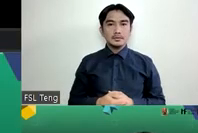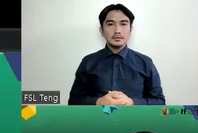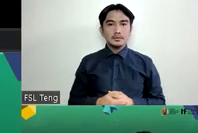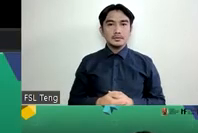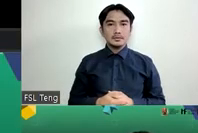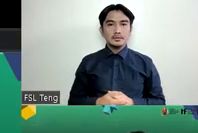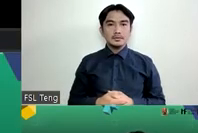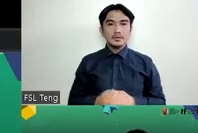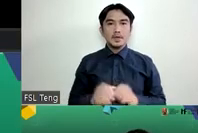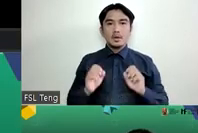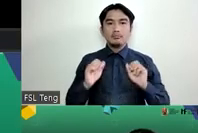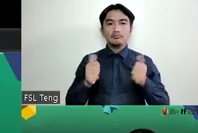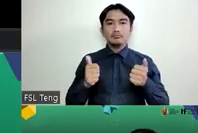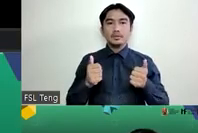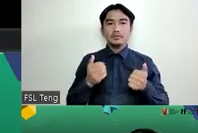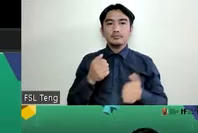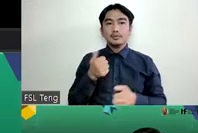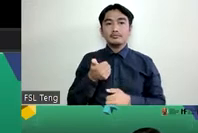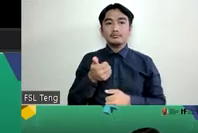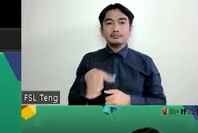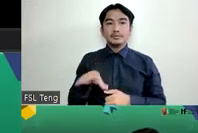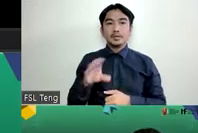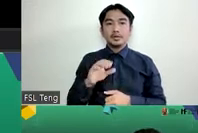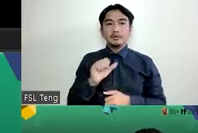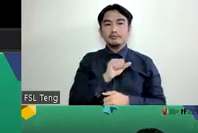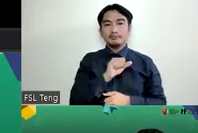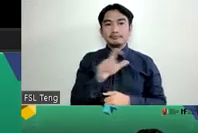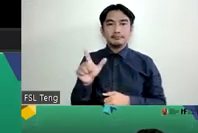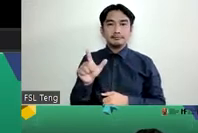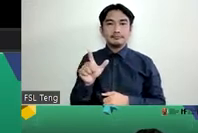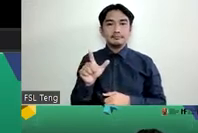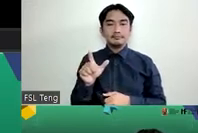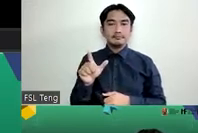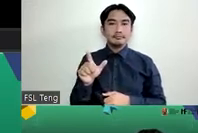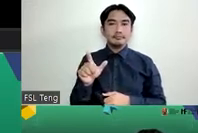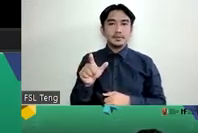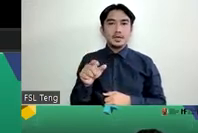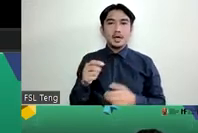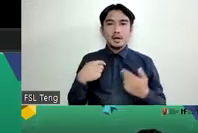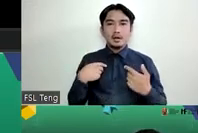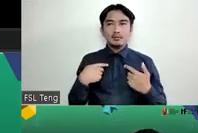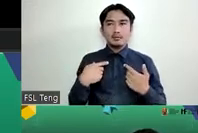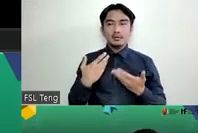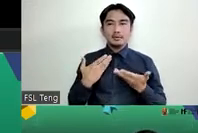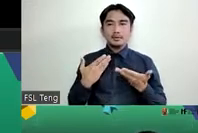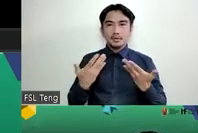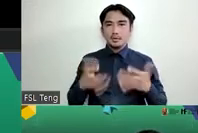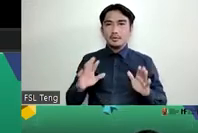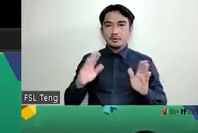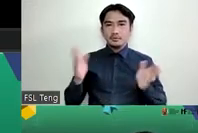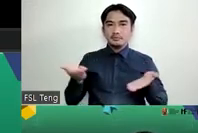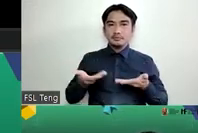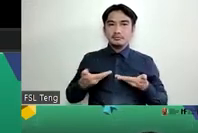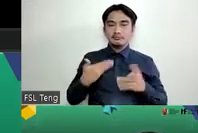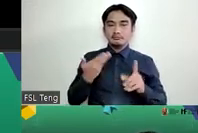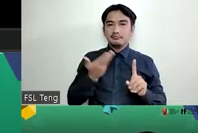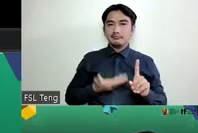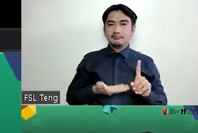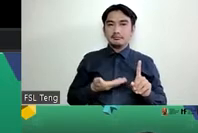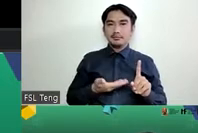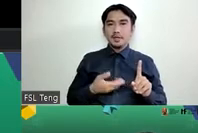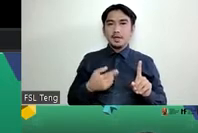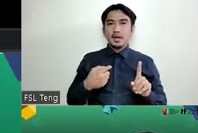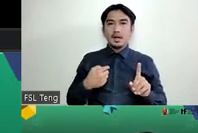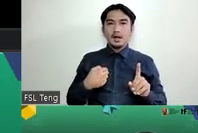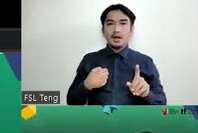Okay, so good afternoon, everyone. So yeah, as introduced by Luis. I'm Architect